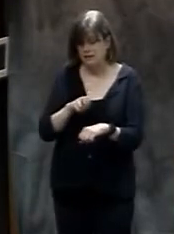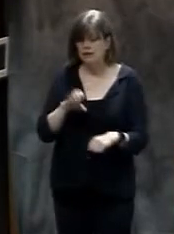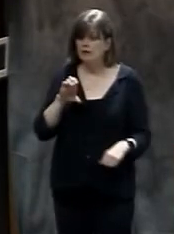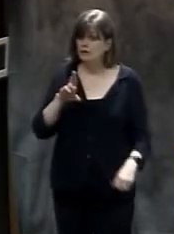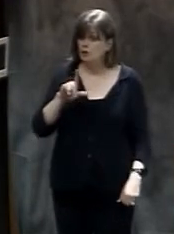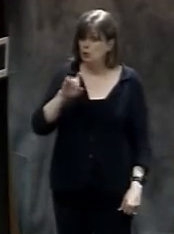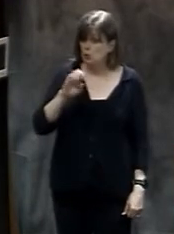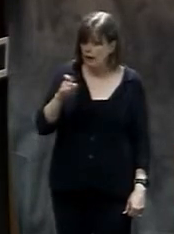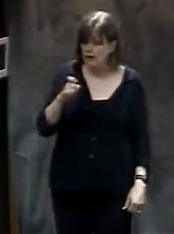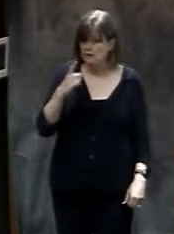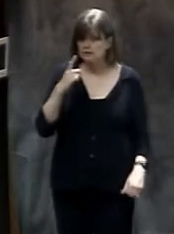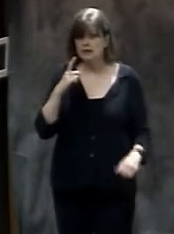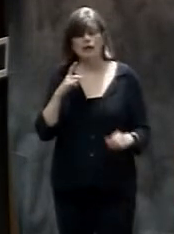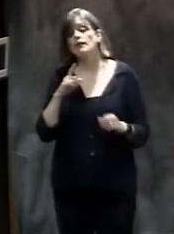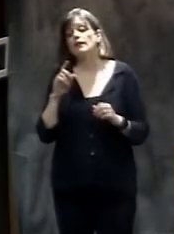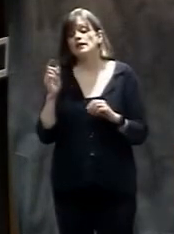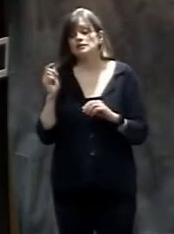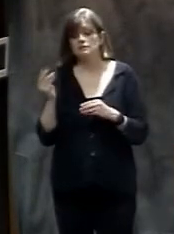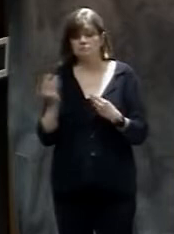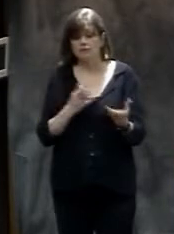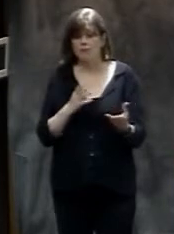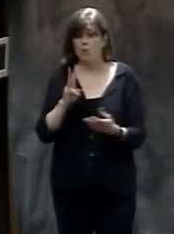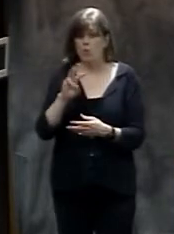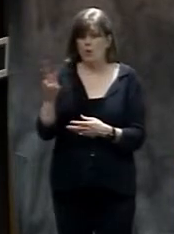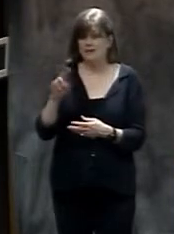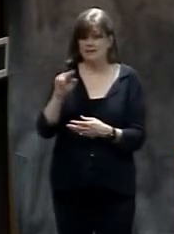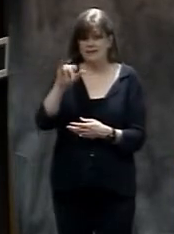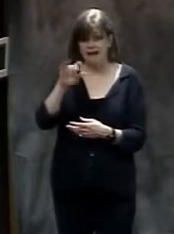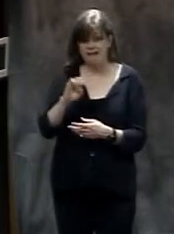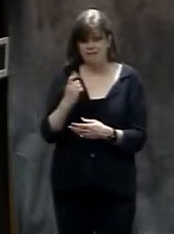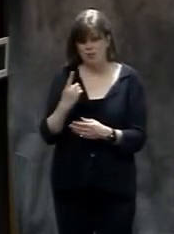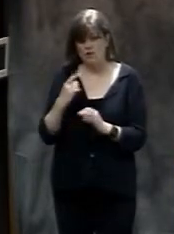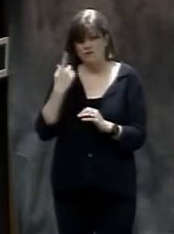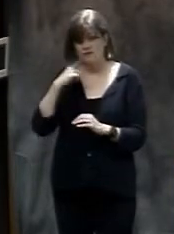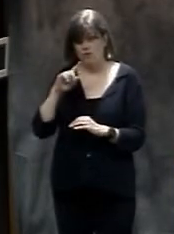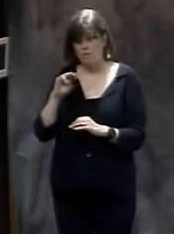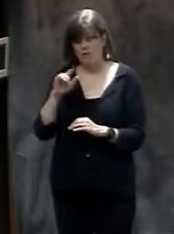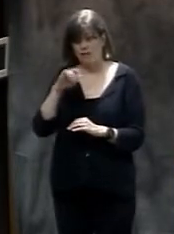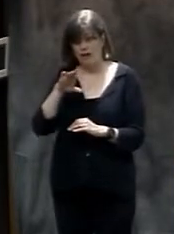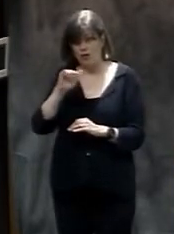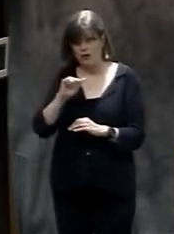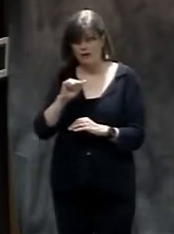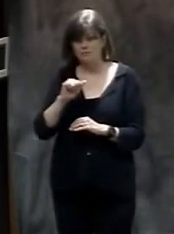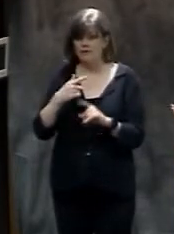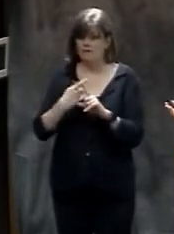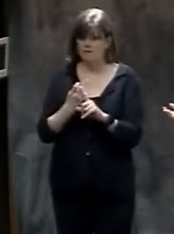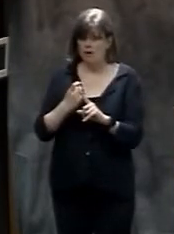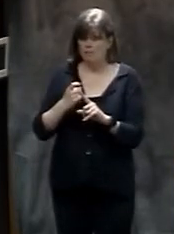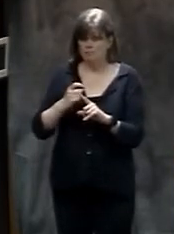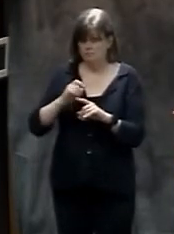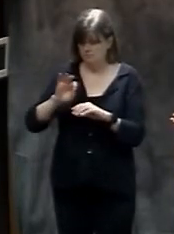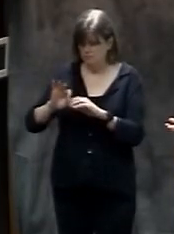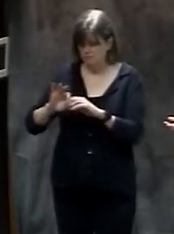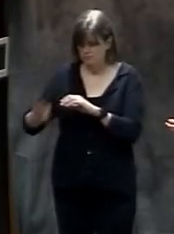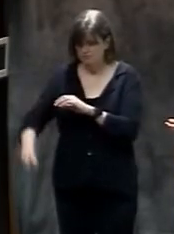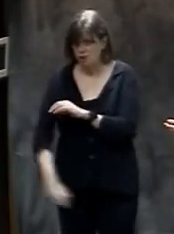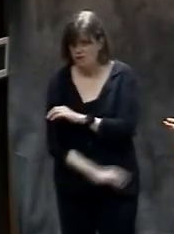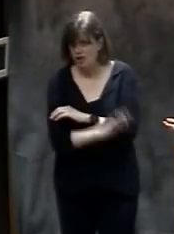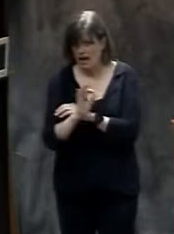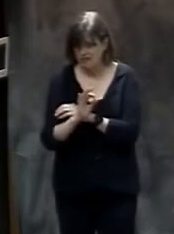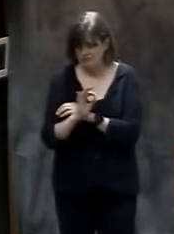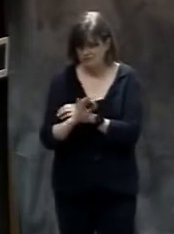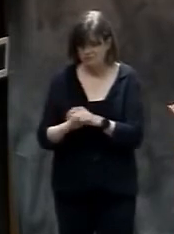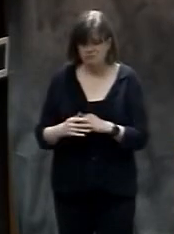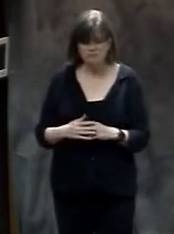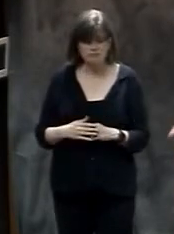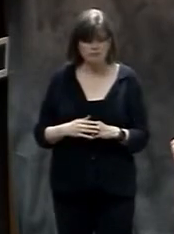Nile, the Anopheline mosquitoes that transmit malaria, they bite from dusk to dawn. So sometimes When I'm in places like Ghana, for